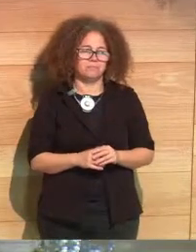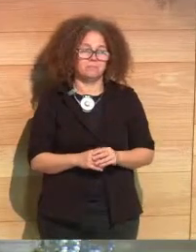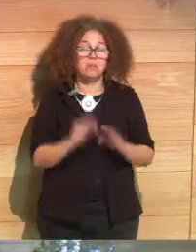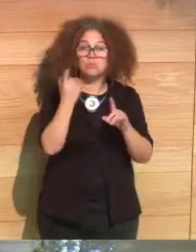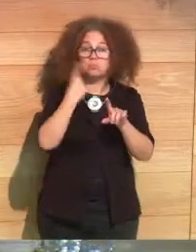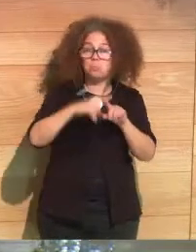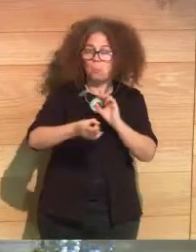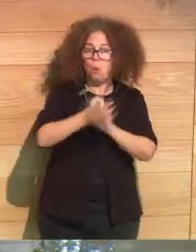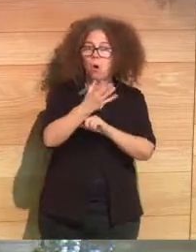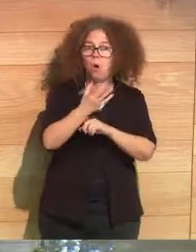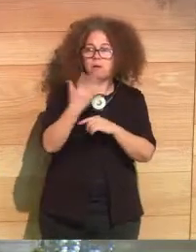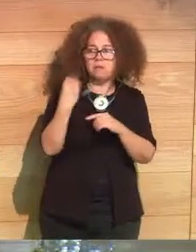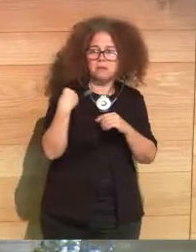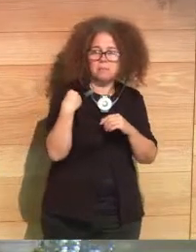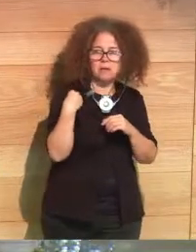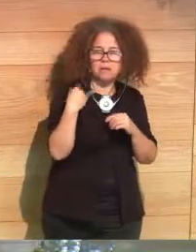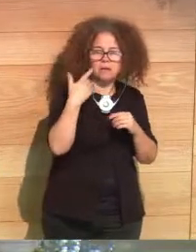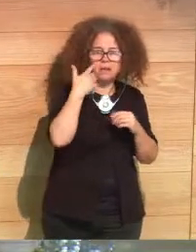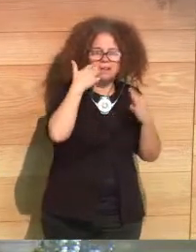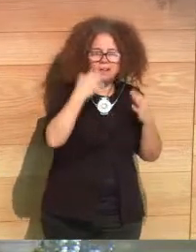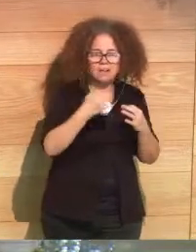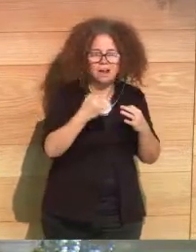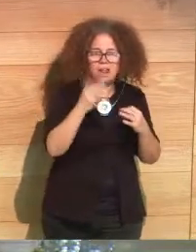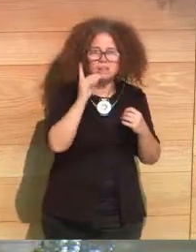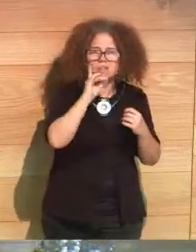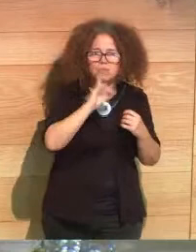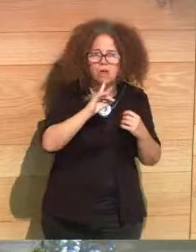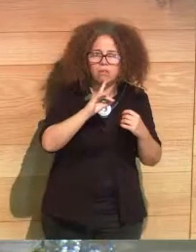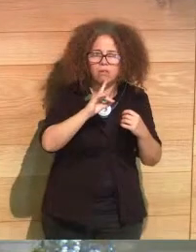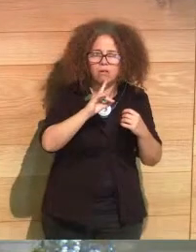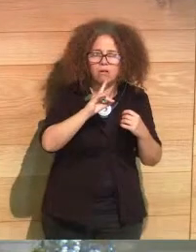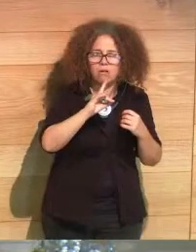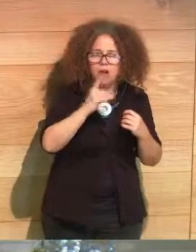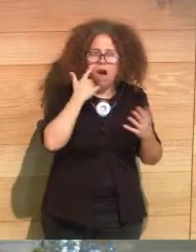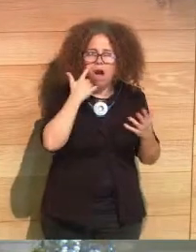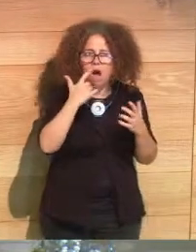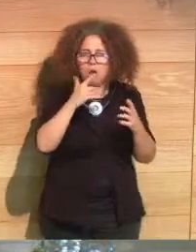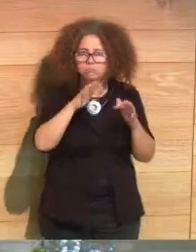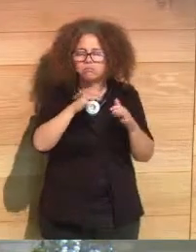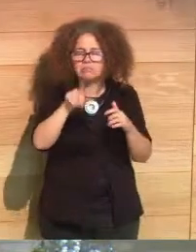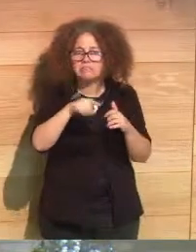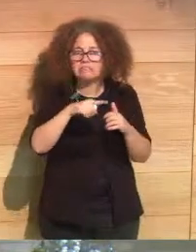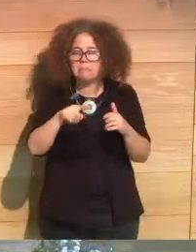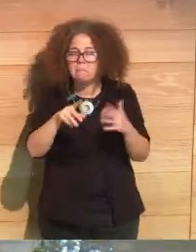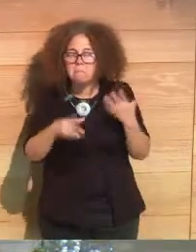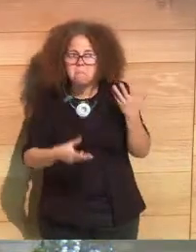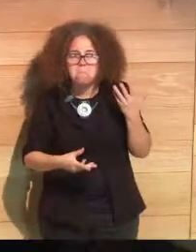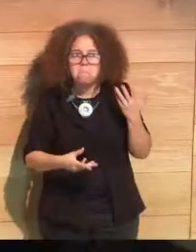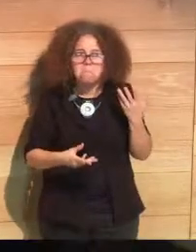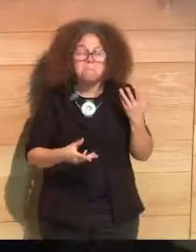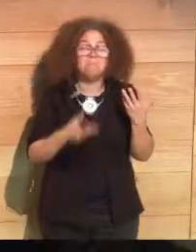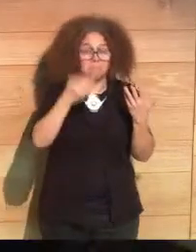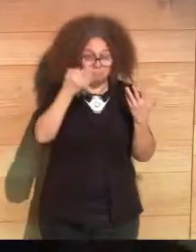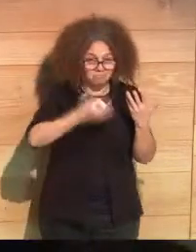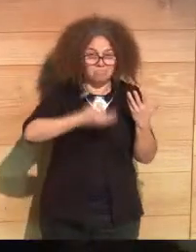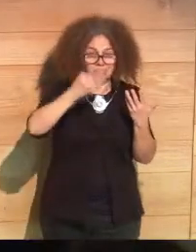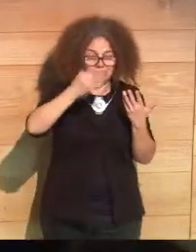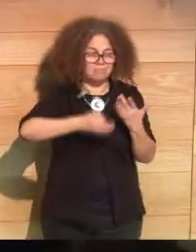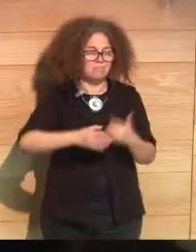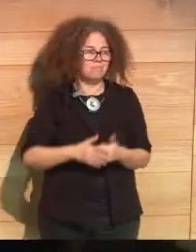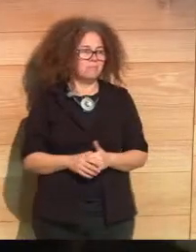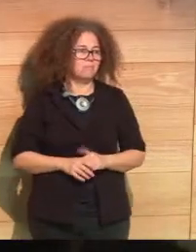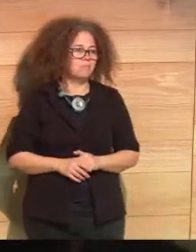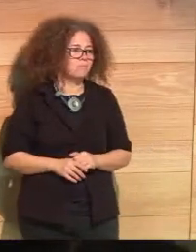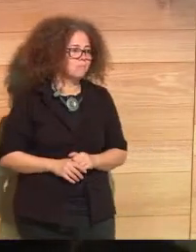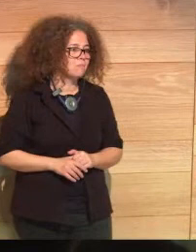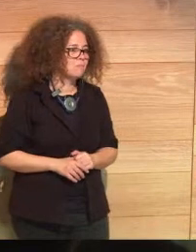it's a simulation. So it's intriguing, and yeah, it's very beautiful. In the exhibition, it's in this piece